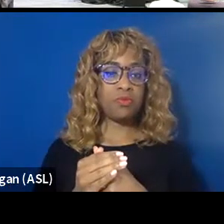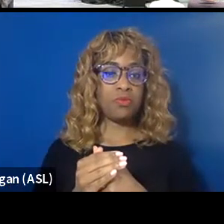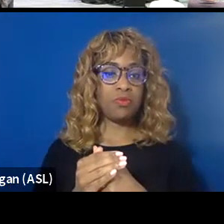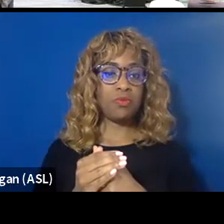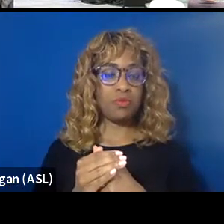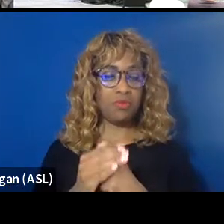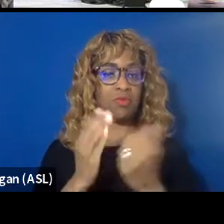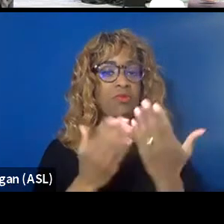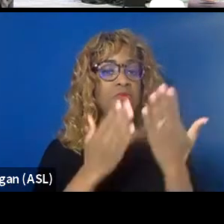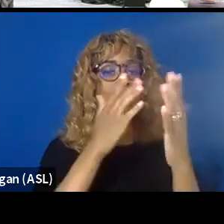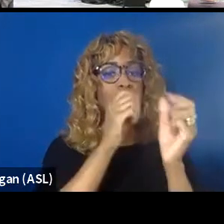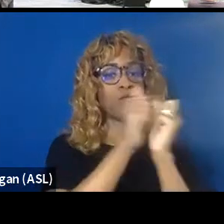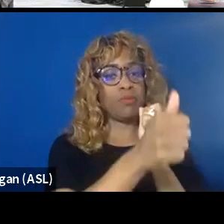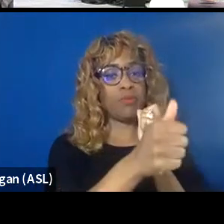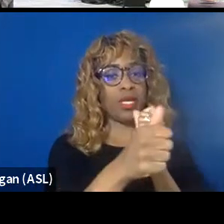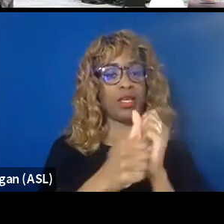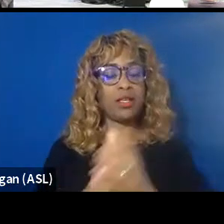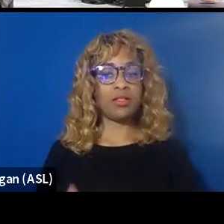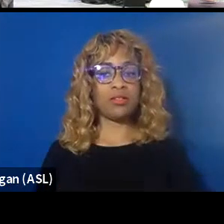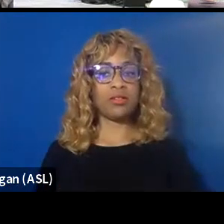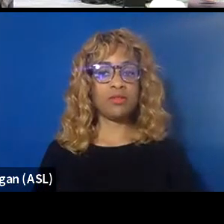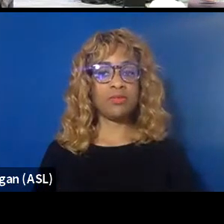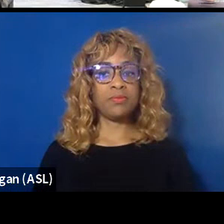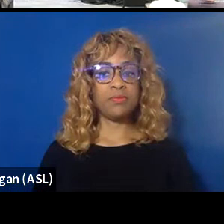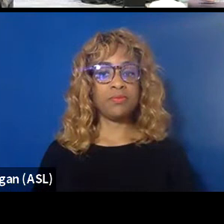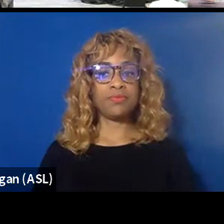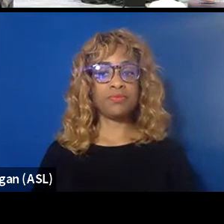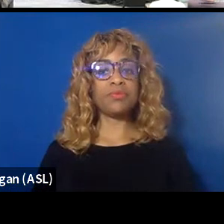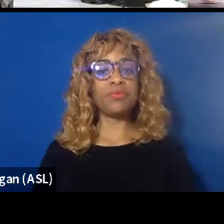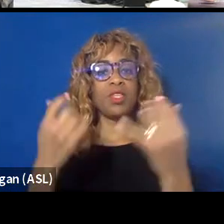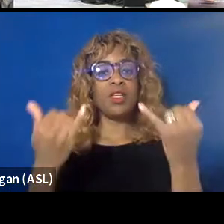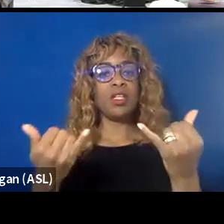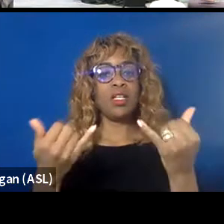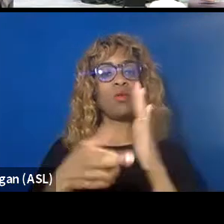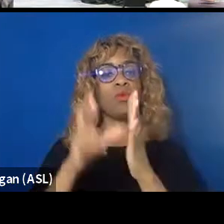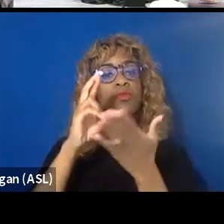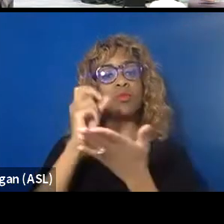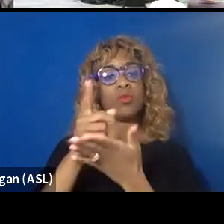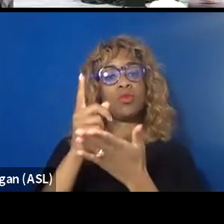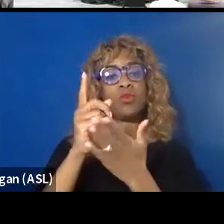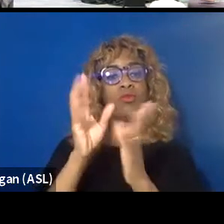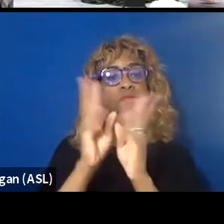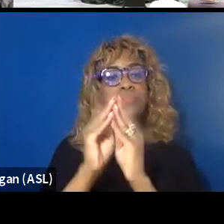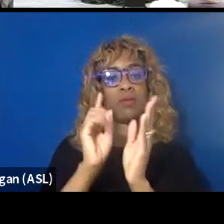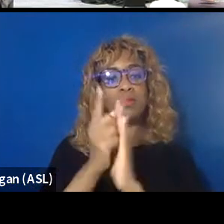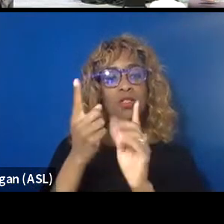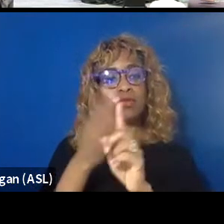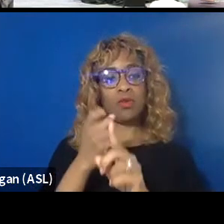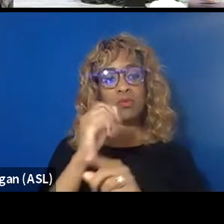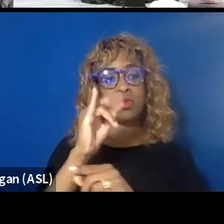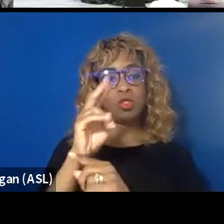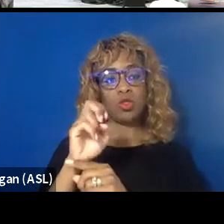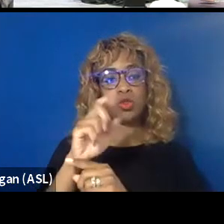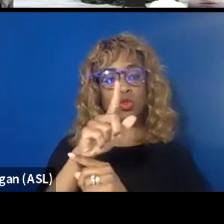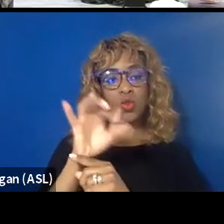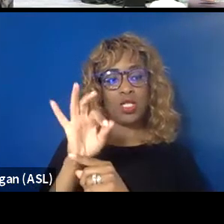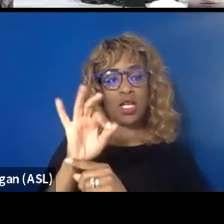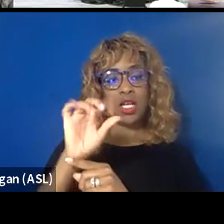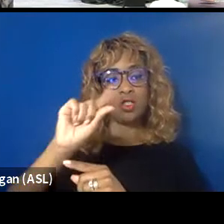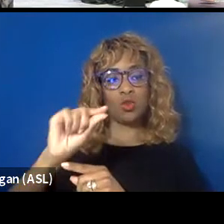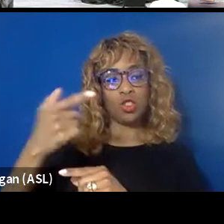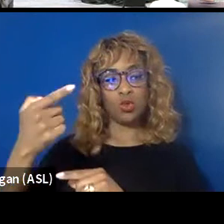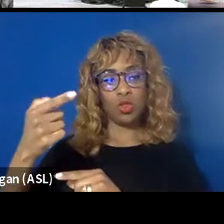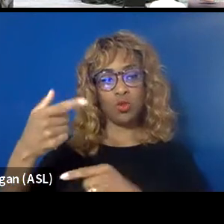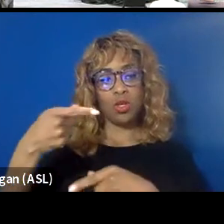The ayes prevail. The motion is adopted. We will now review and approve the meeting minutes from the June 29th,